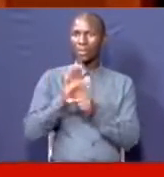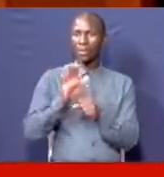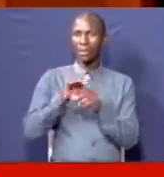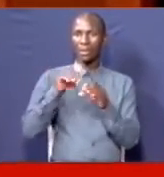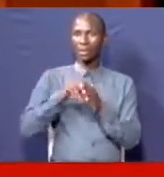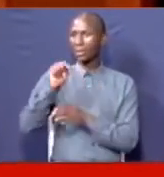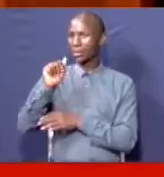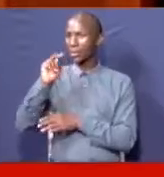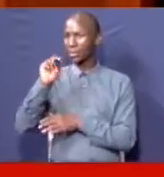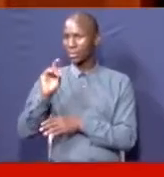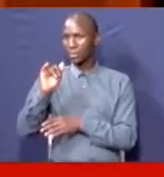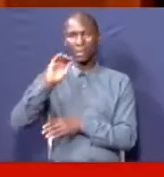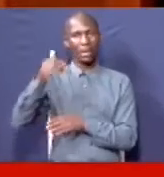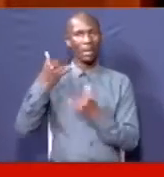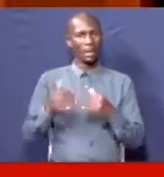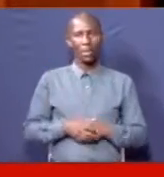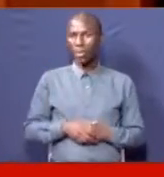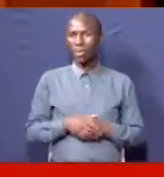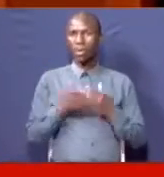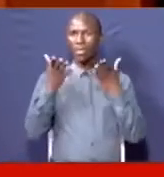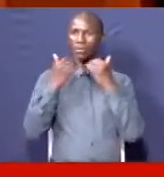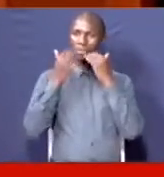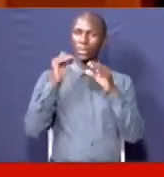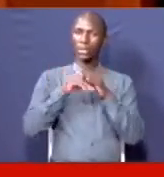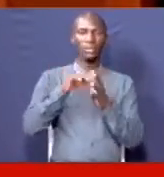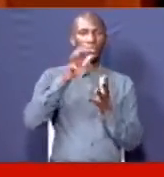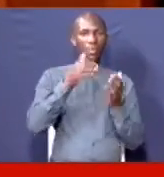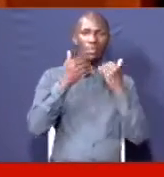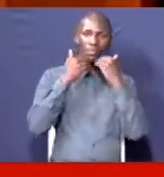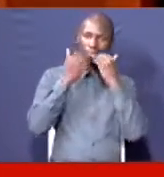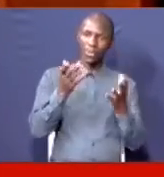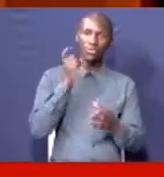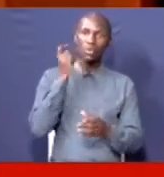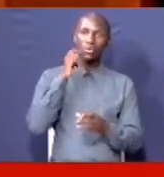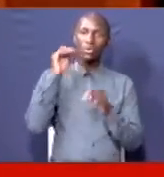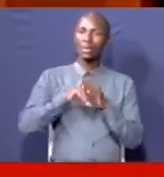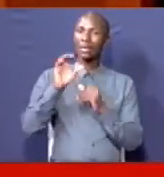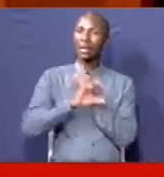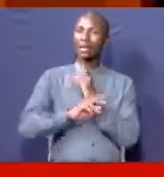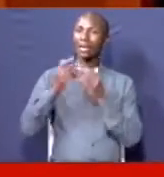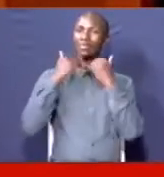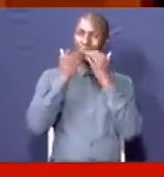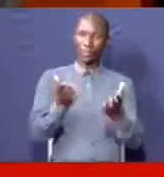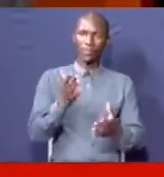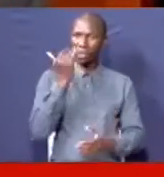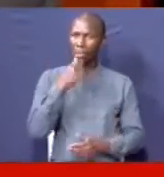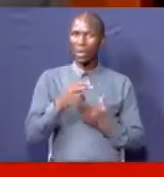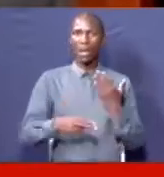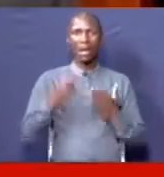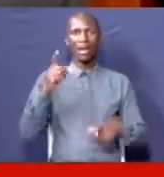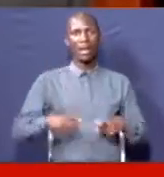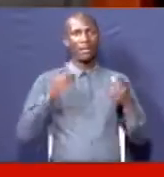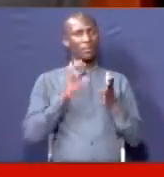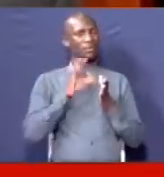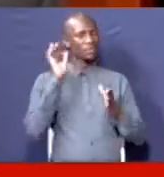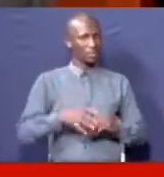Nandi County, Mr. Speaker, is now unavailable in most of the supermarkets and shops across the country, Mr. Speaker, because of the high cost of